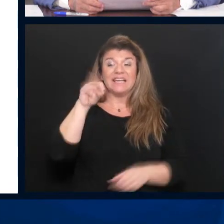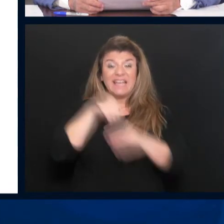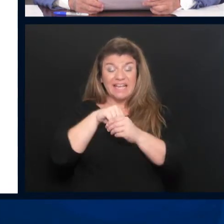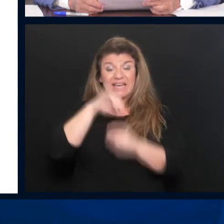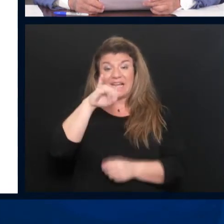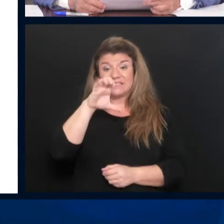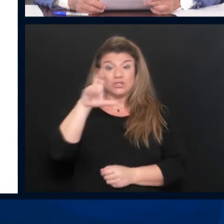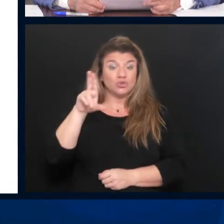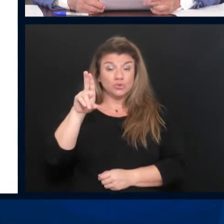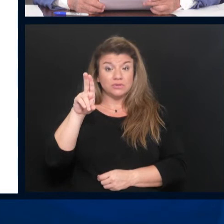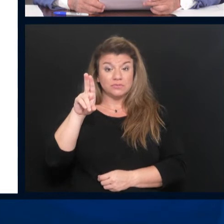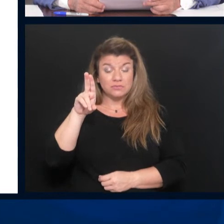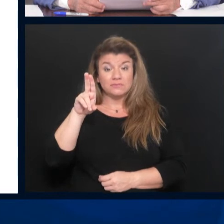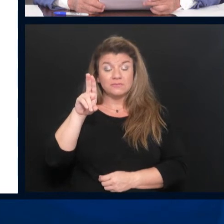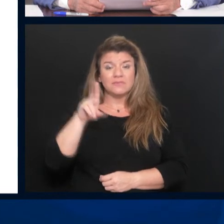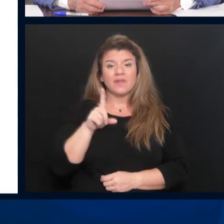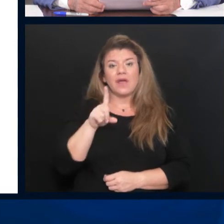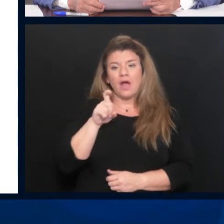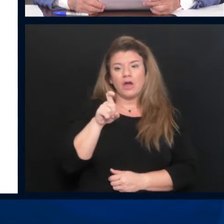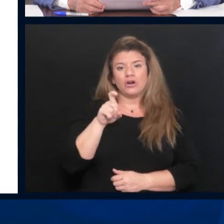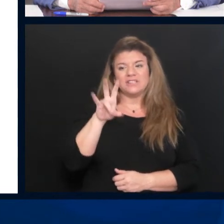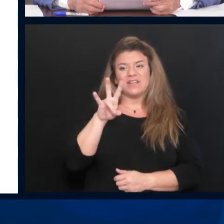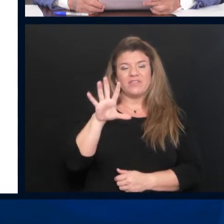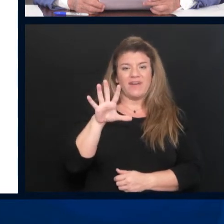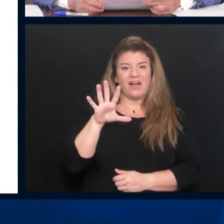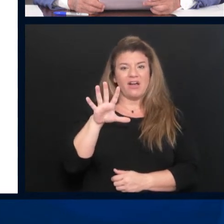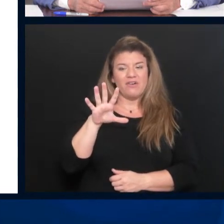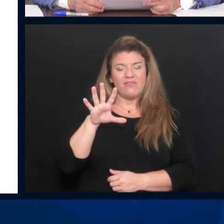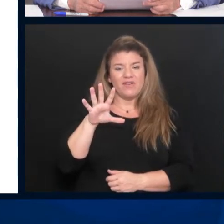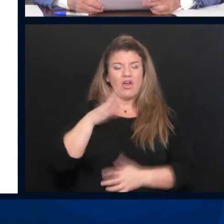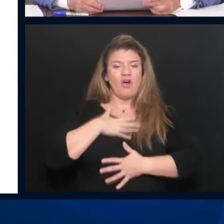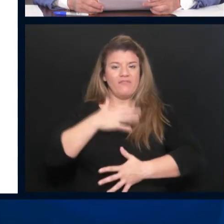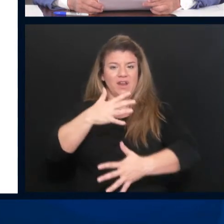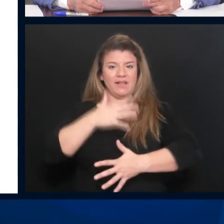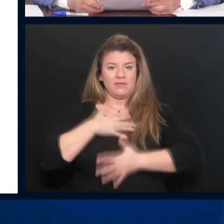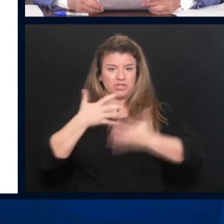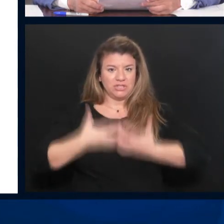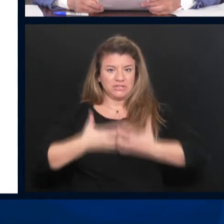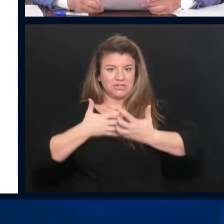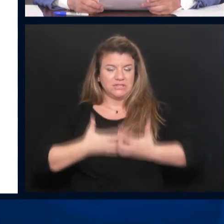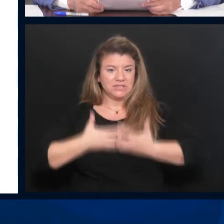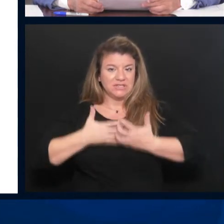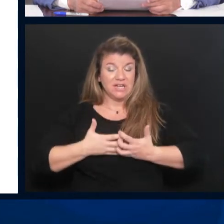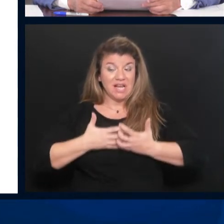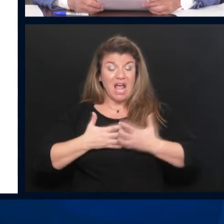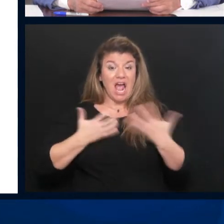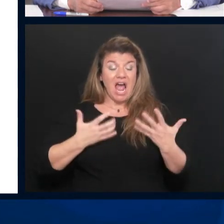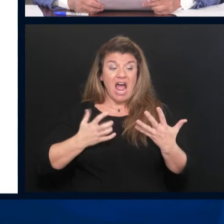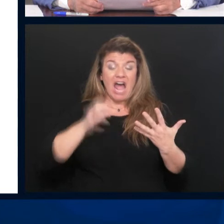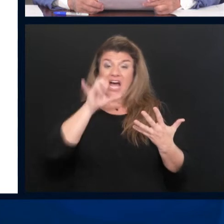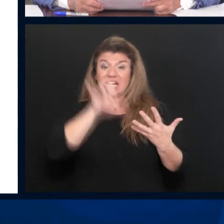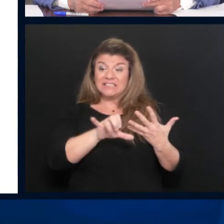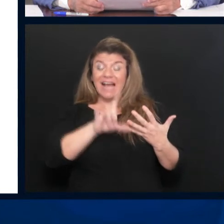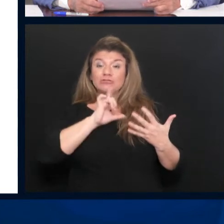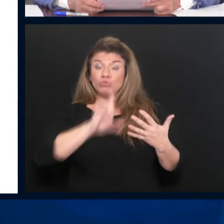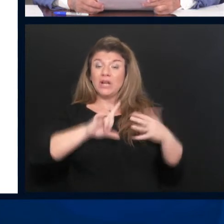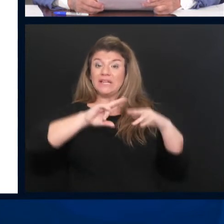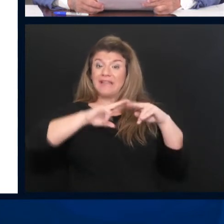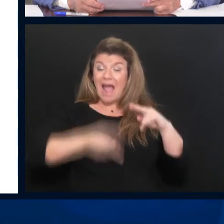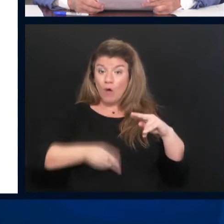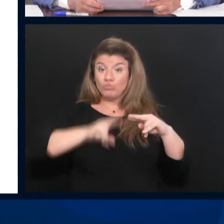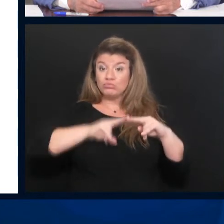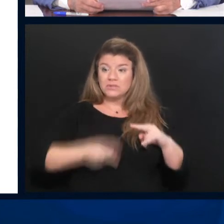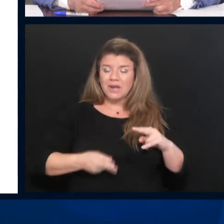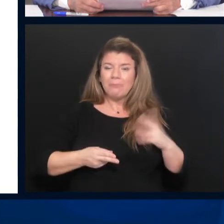ICU units, and 175 that are on ventilators. All that is significantly down, but it's